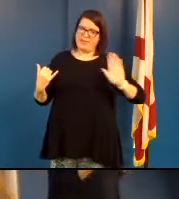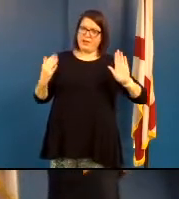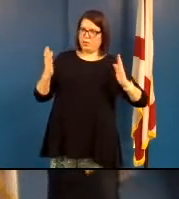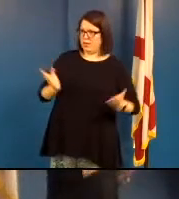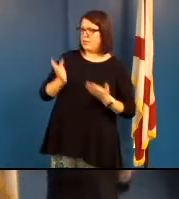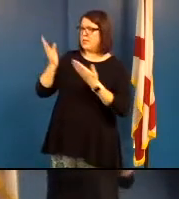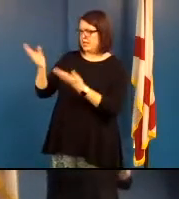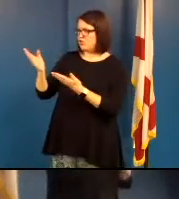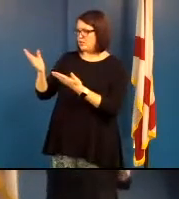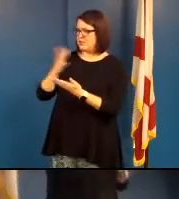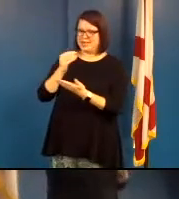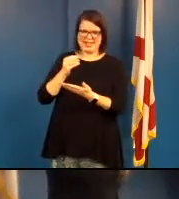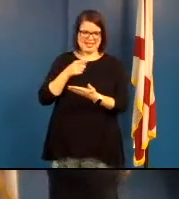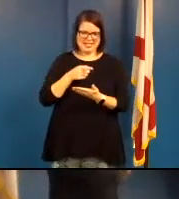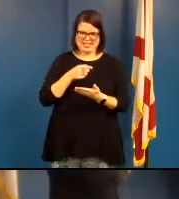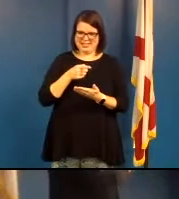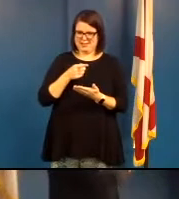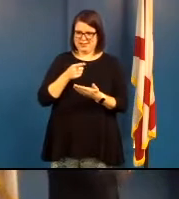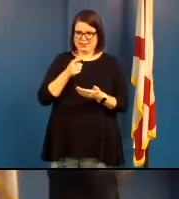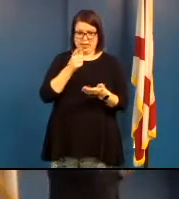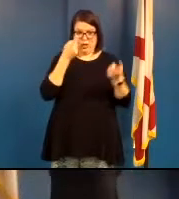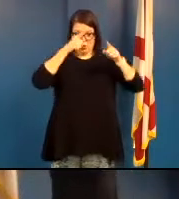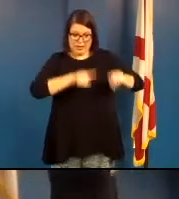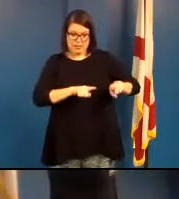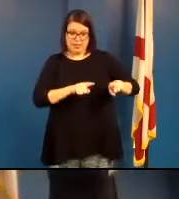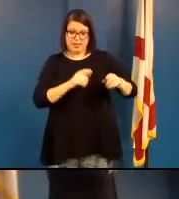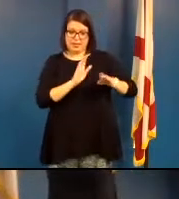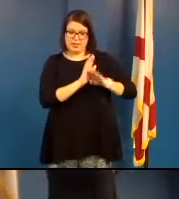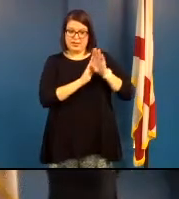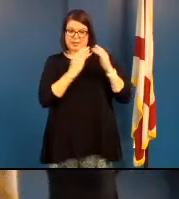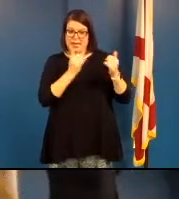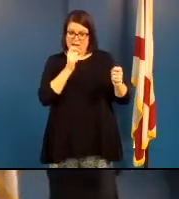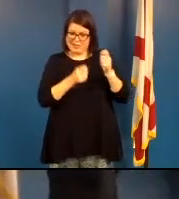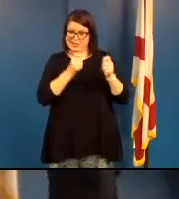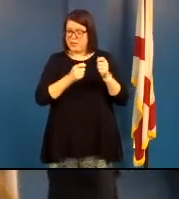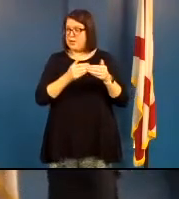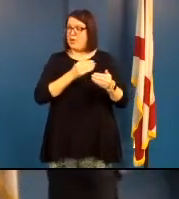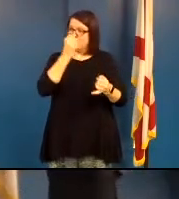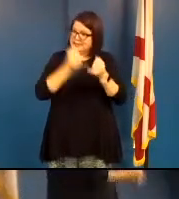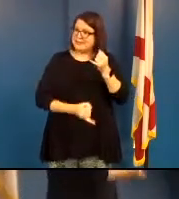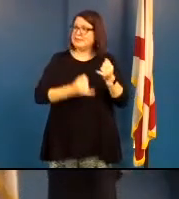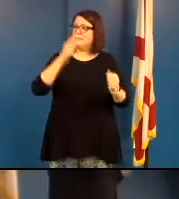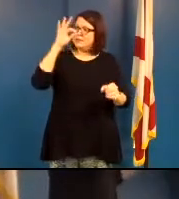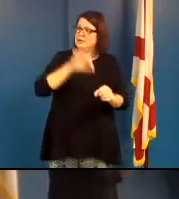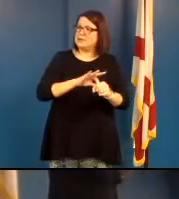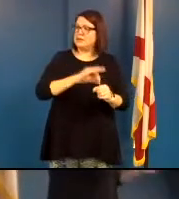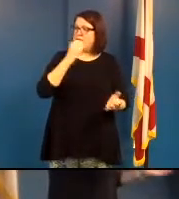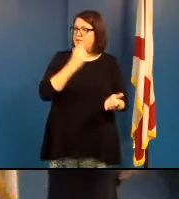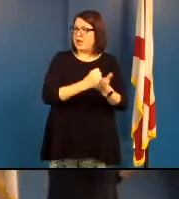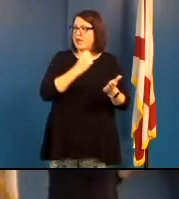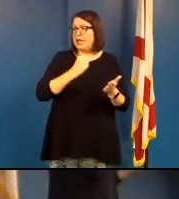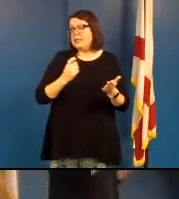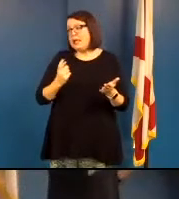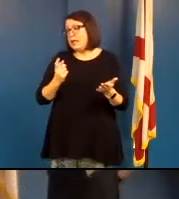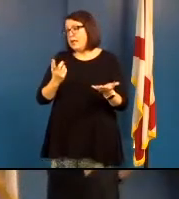version that's been finalized. And then if there's any questions, we can certainly make a decision as to whether our